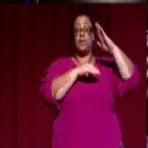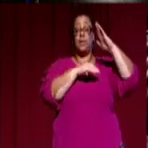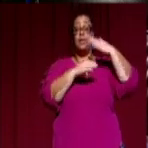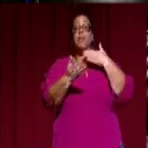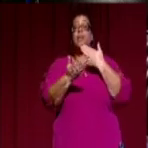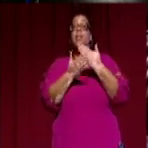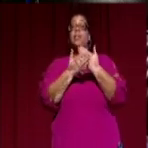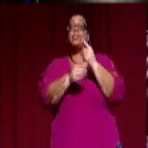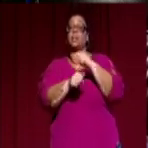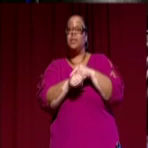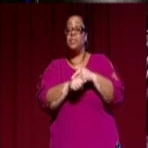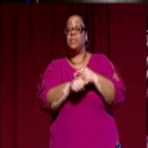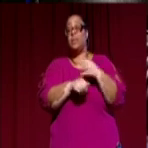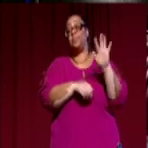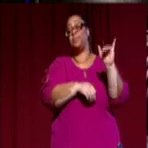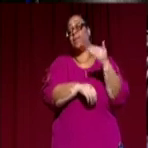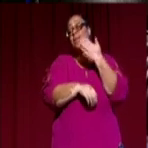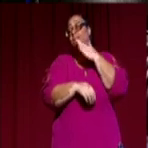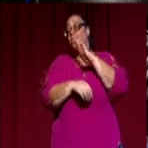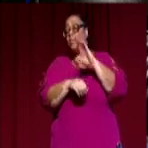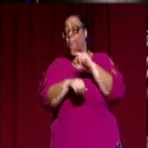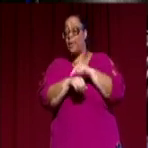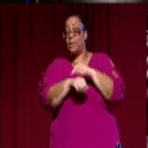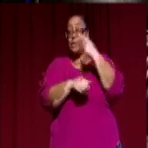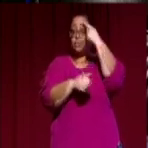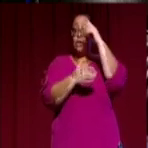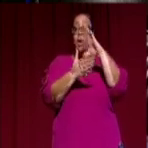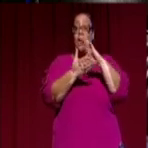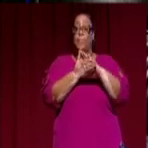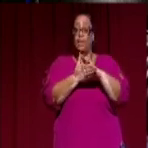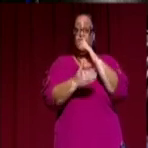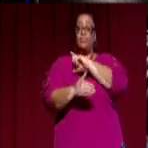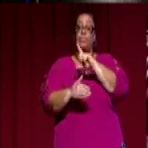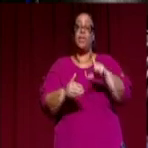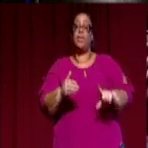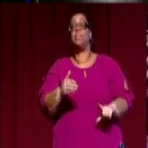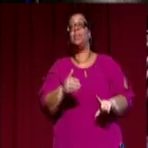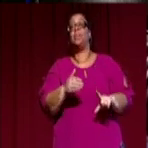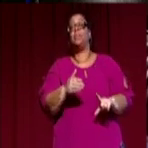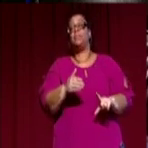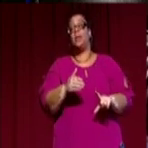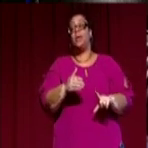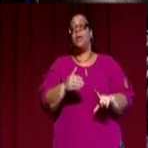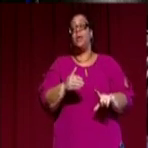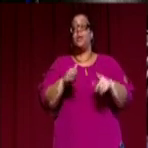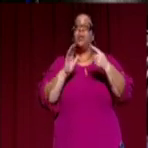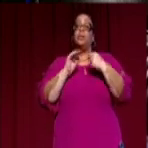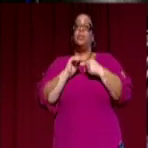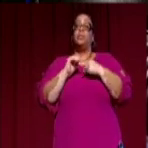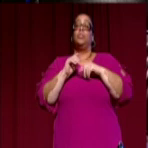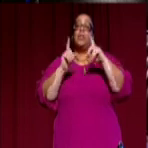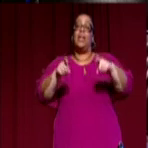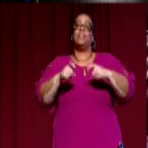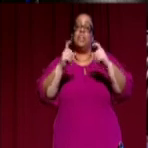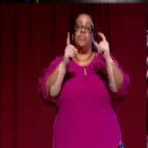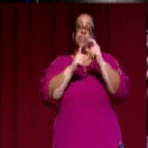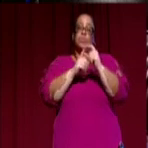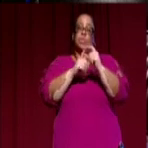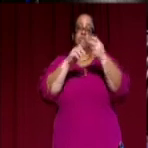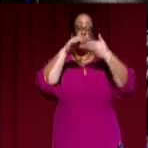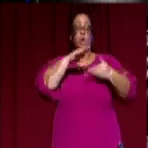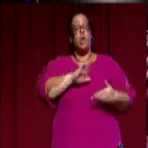good times and in the bad. And so I believe that the Lord has told us in his word that we come before his presence